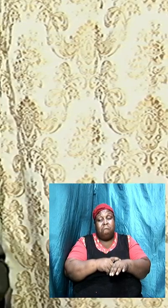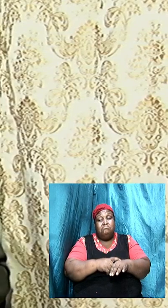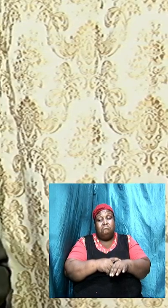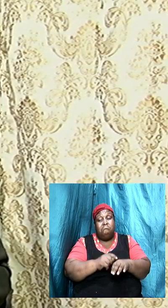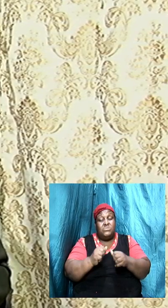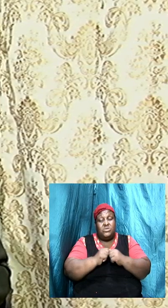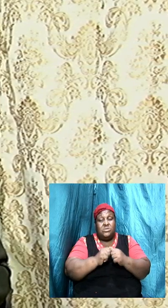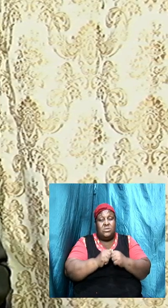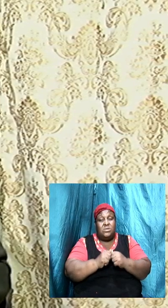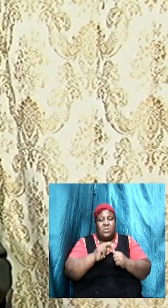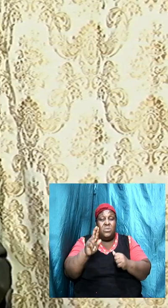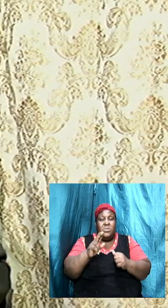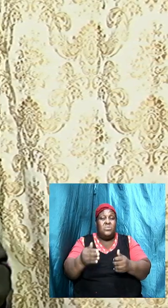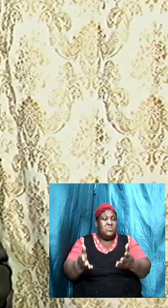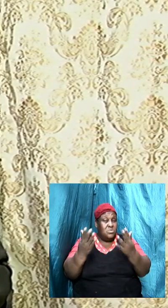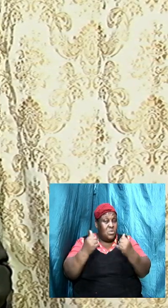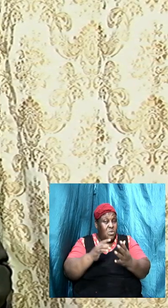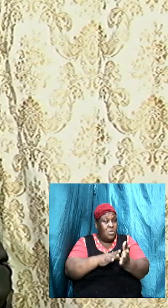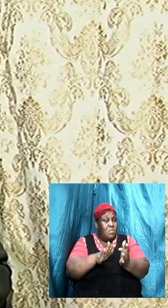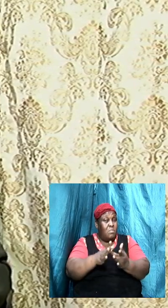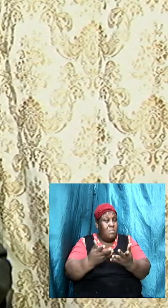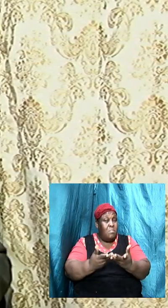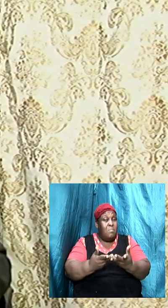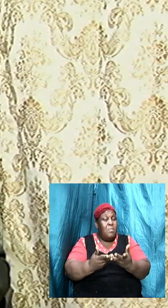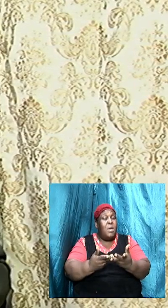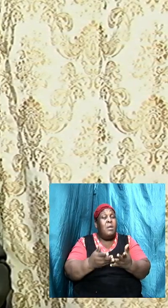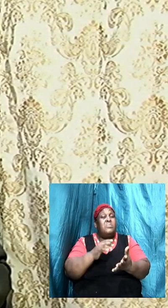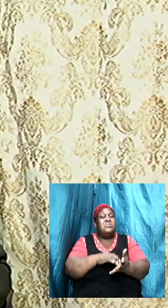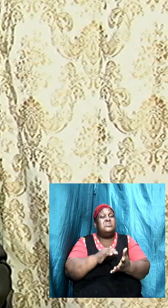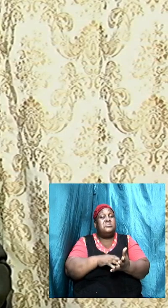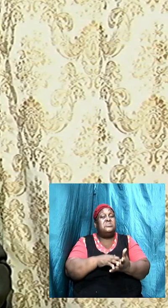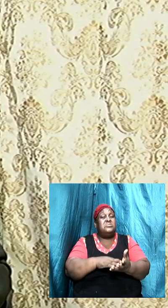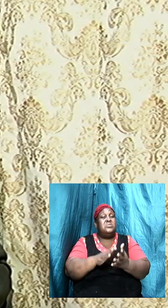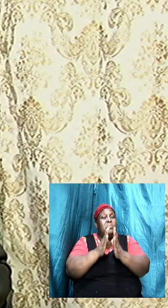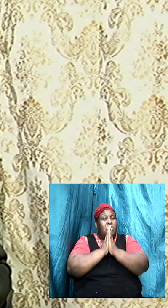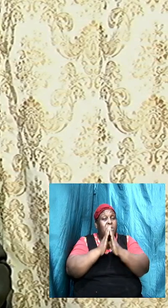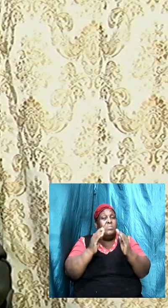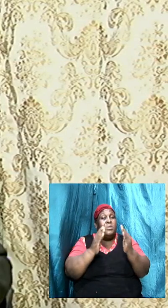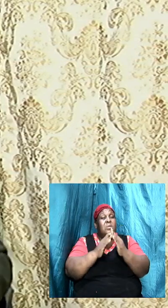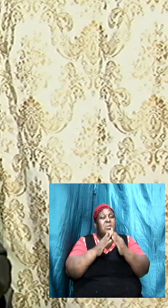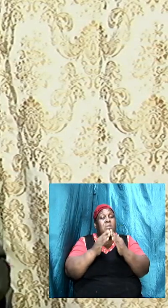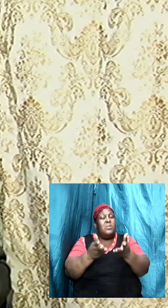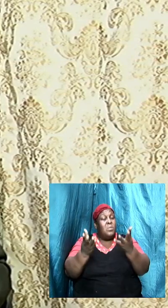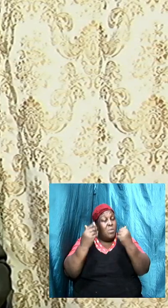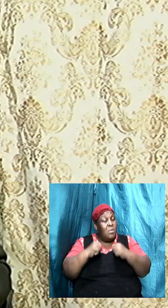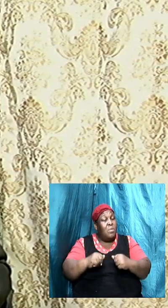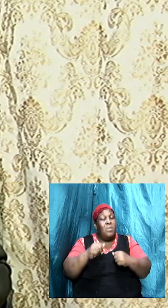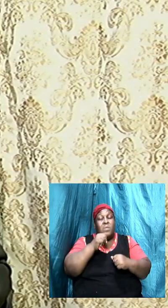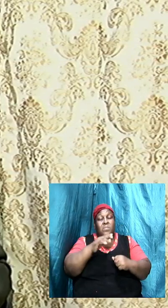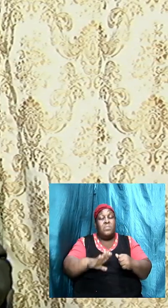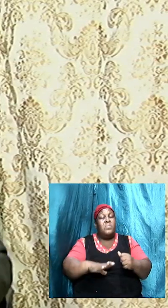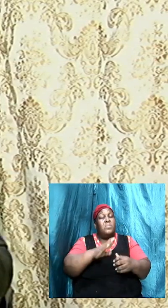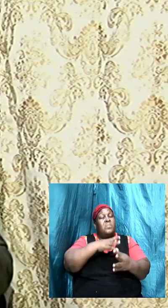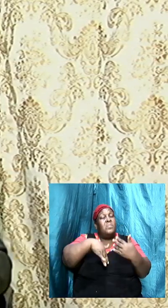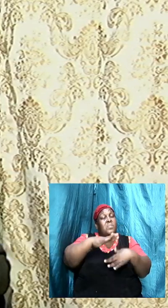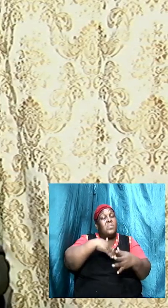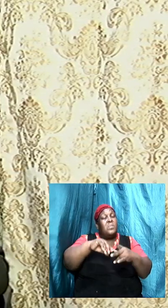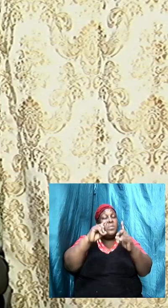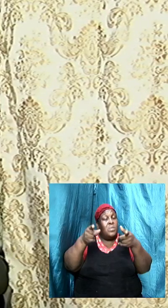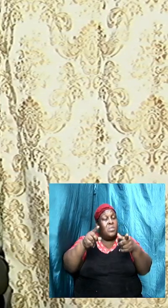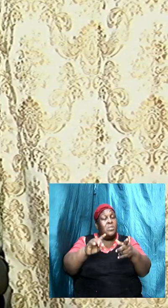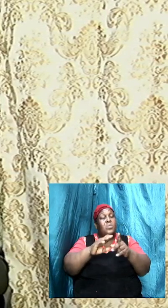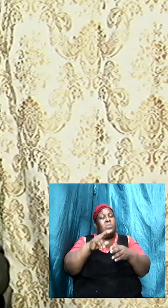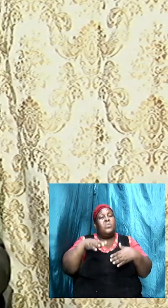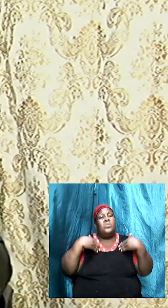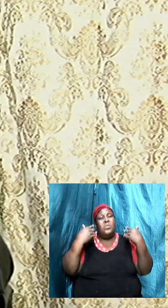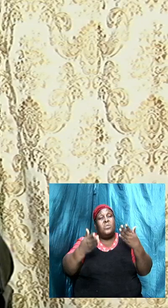We used to come to Bible study, come to prayer meeting, come to auxiliary meeting, go to youth service, Sunday